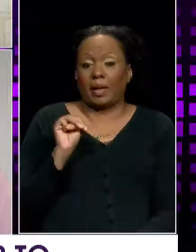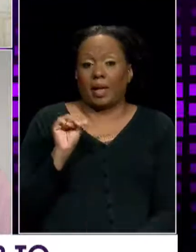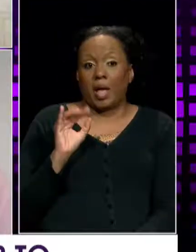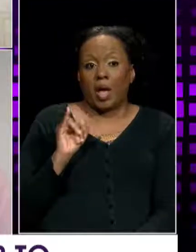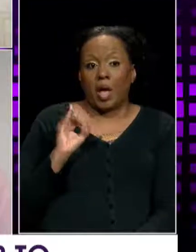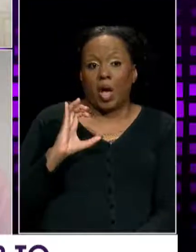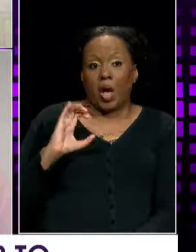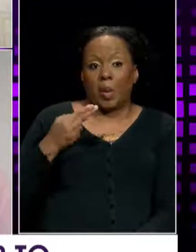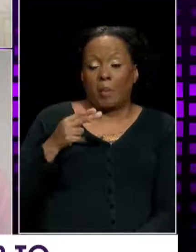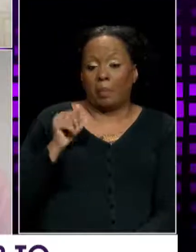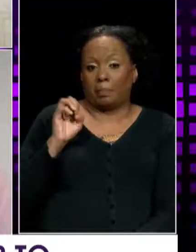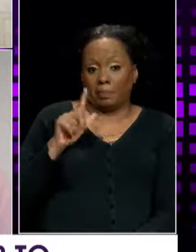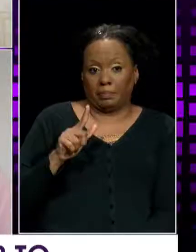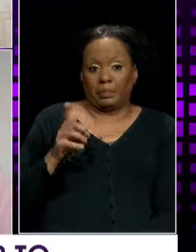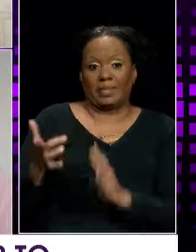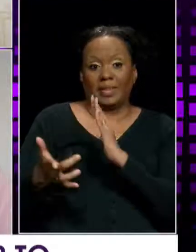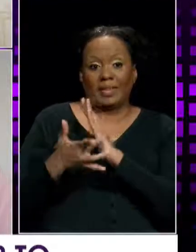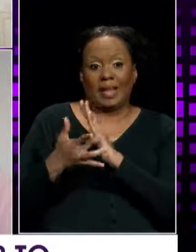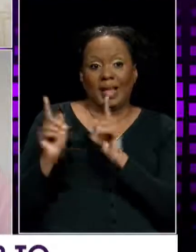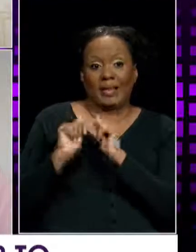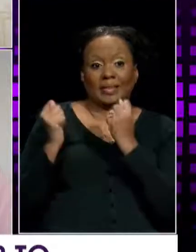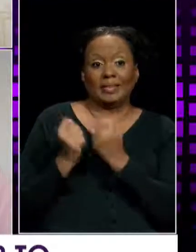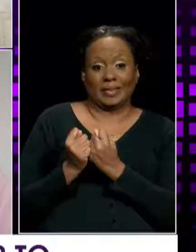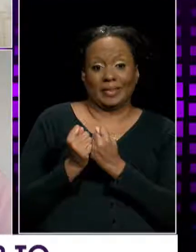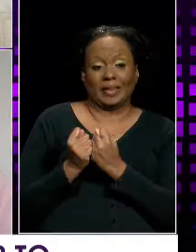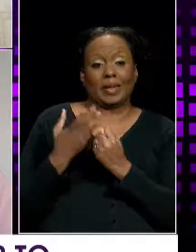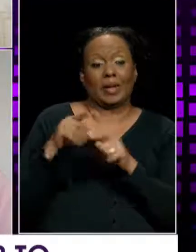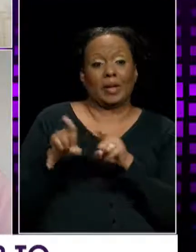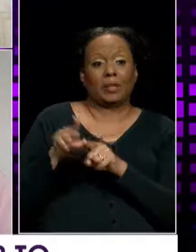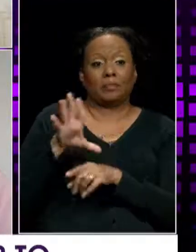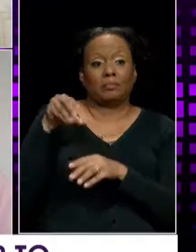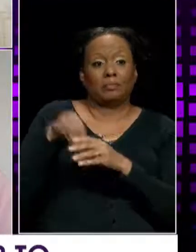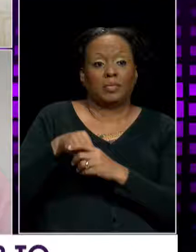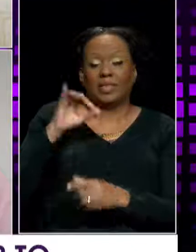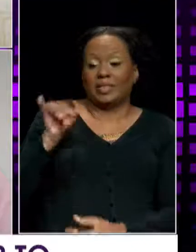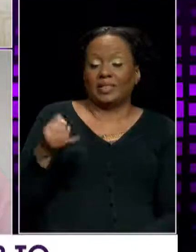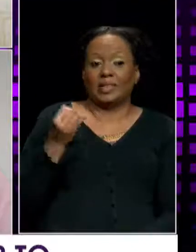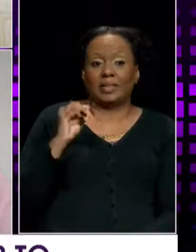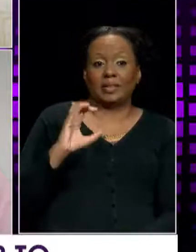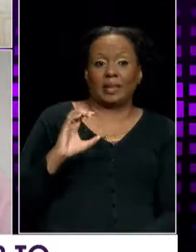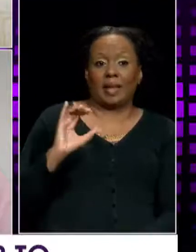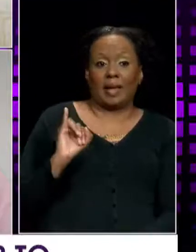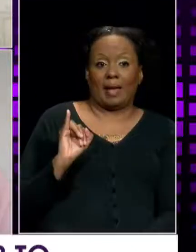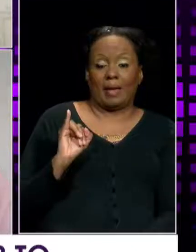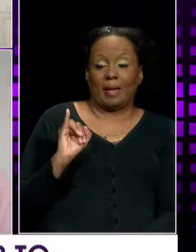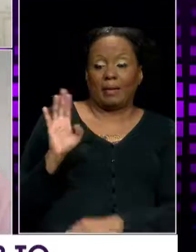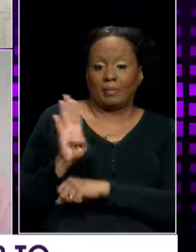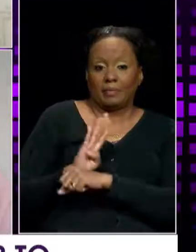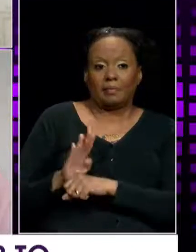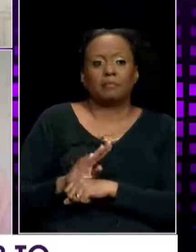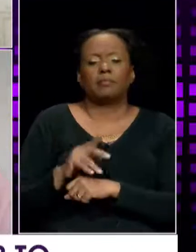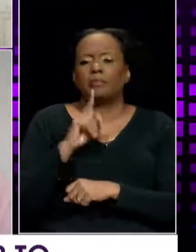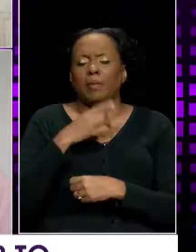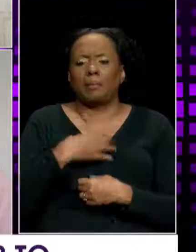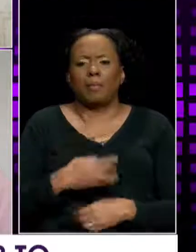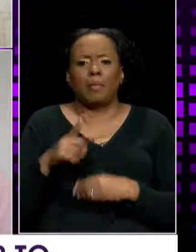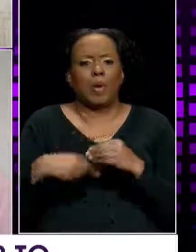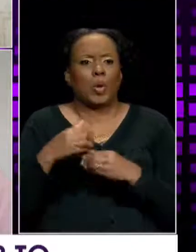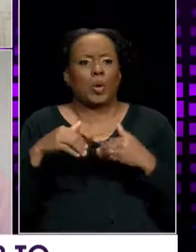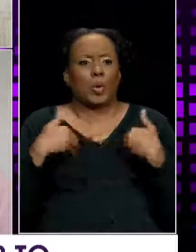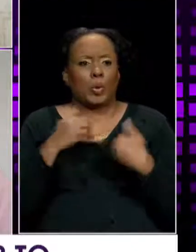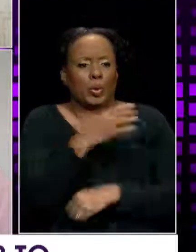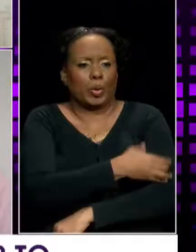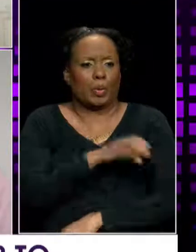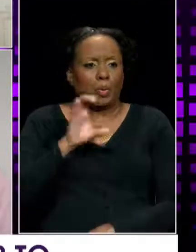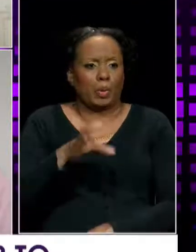for the technical team of U-Report and also a member of JCI Barbados. His passion is youth empowerment and development. So